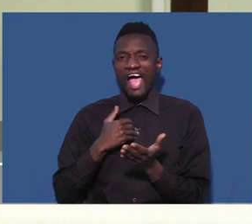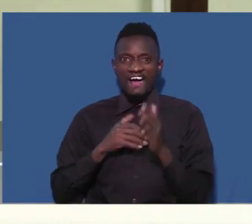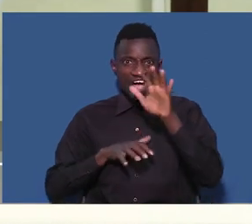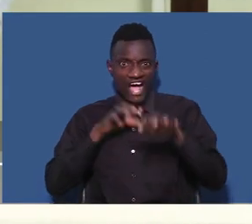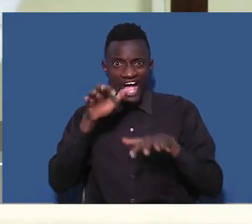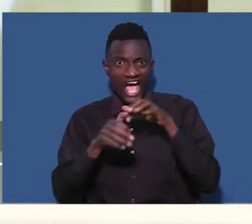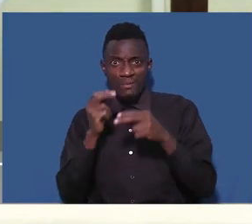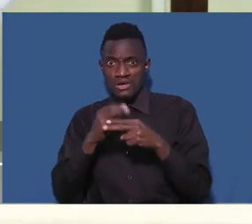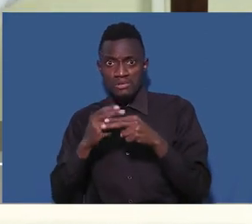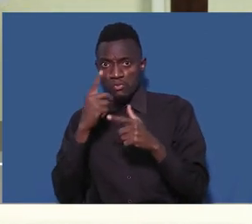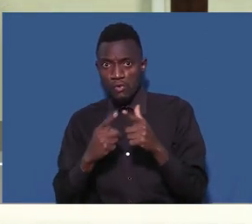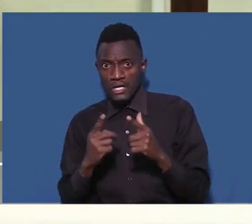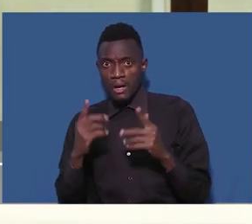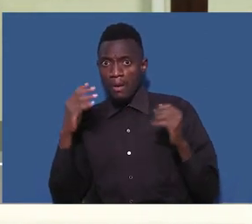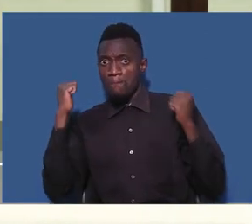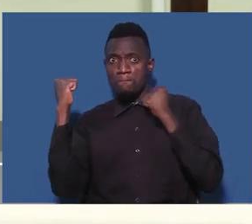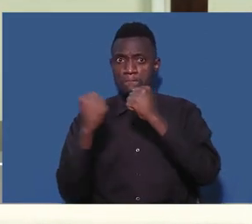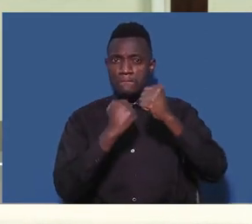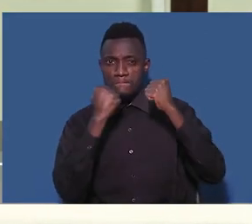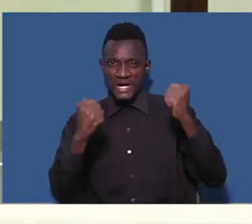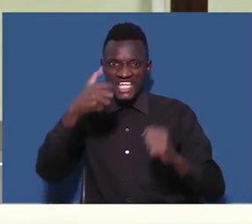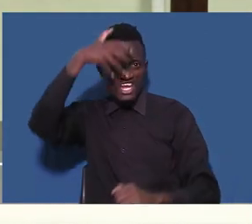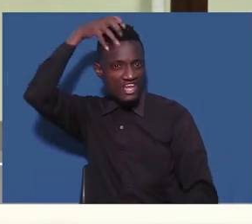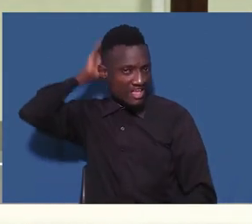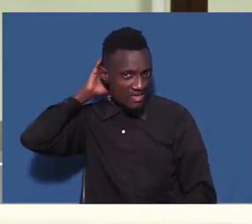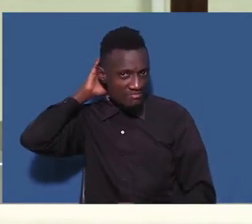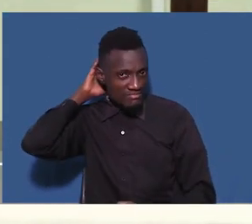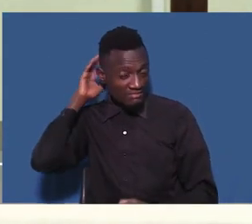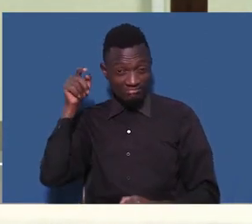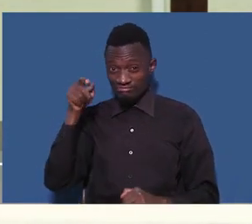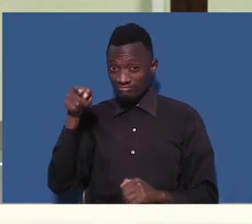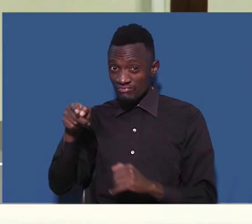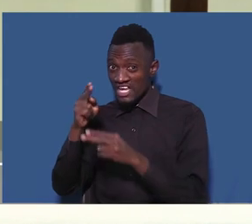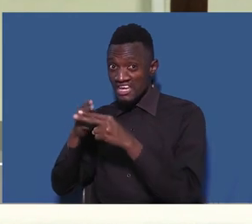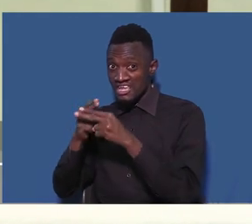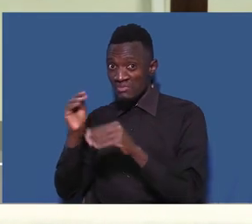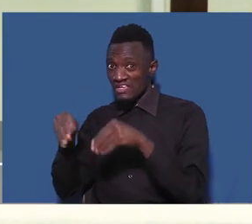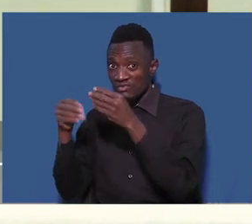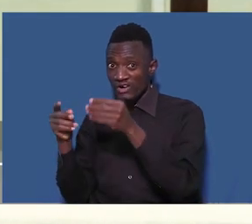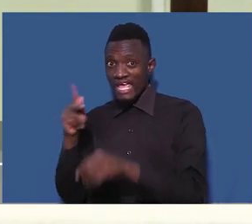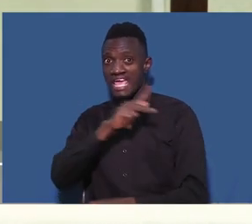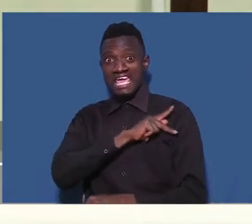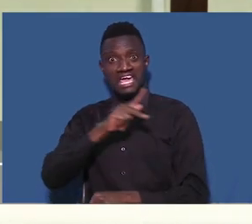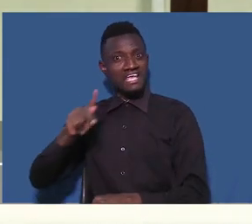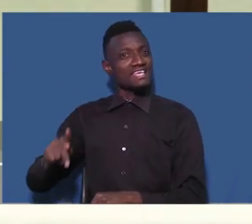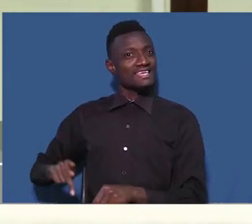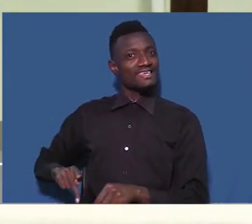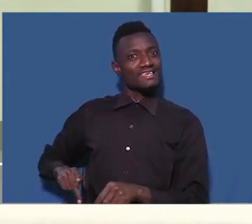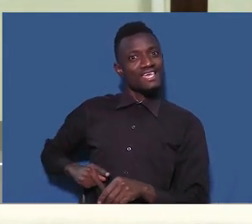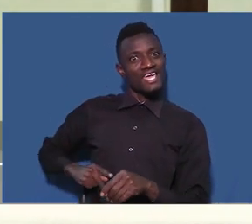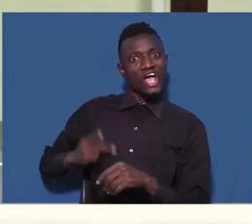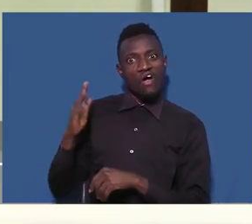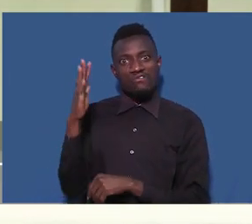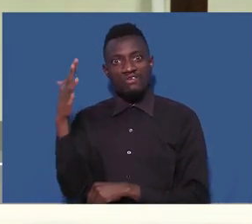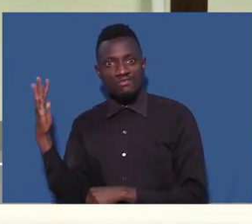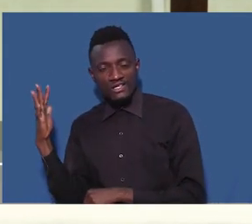a fearless animal that is known as king of the beasts. Now, a lion actually